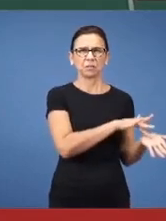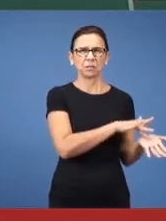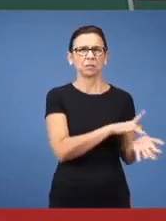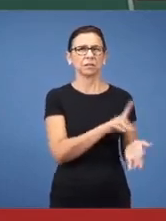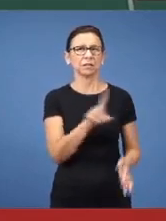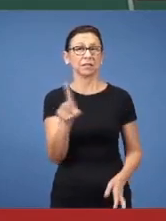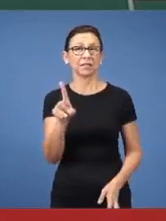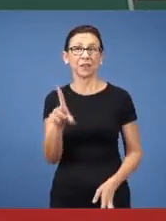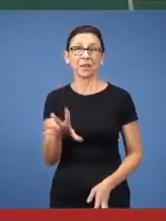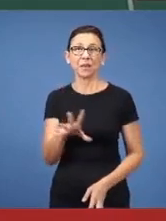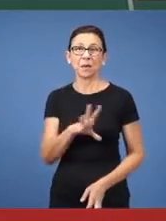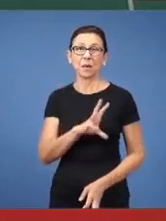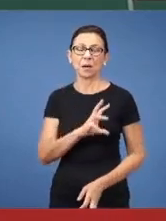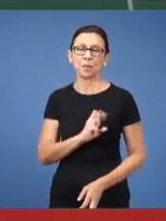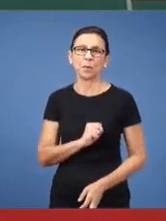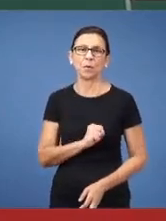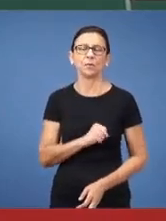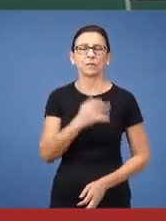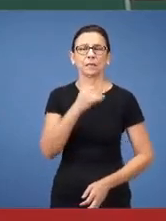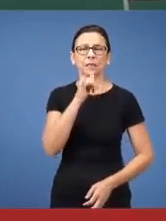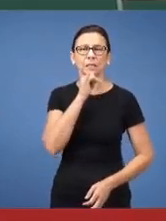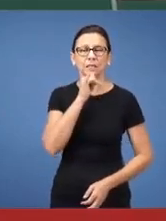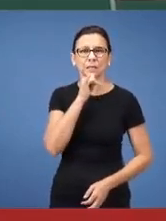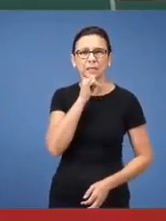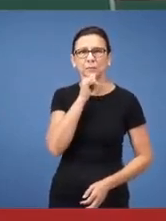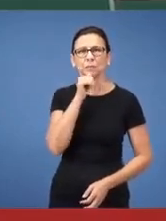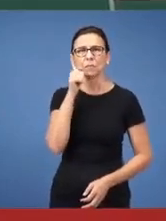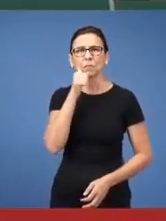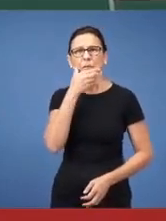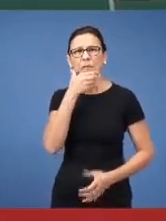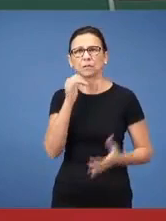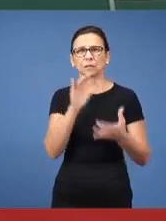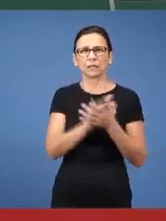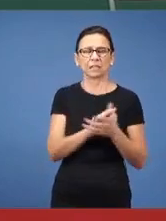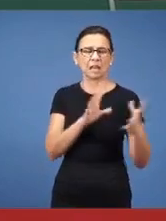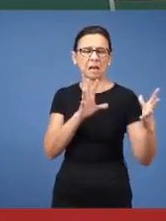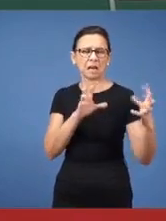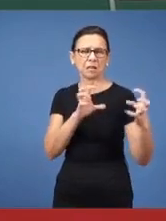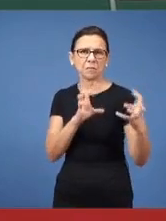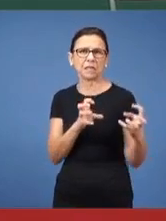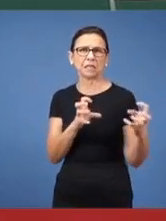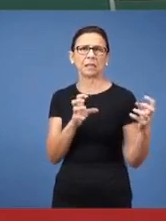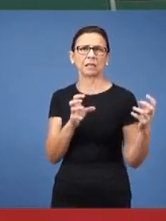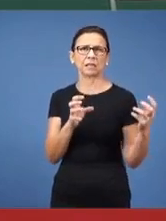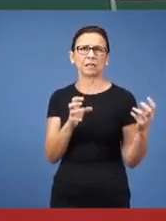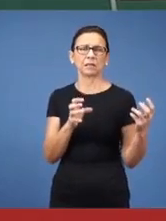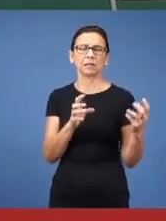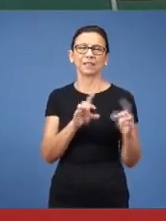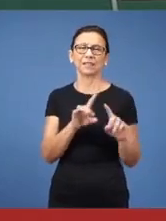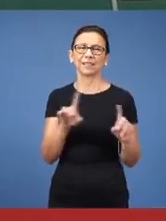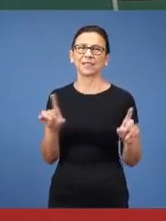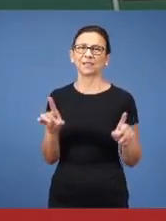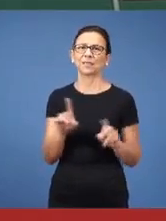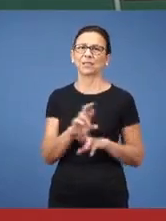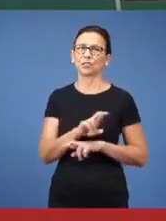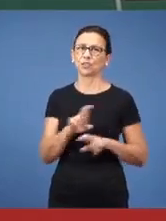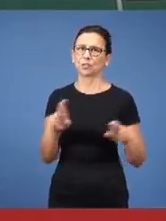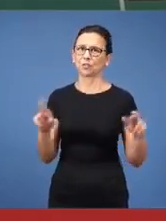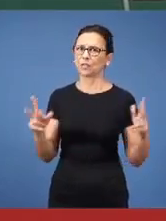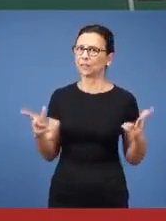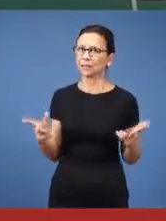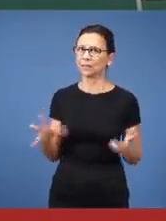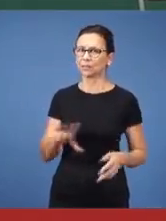to exist. It's not only this love of this agreement of what you want and what you can't